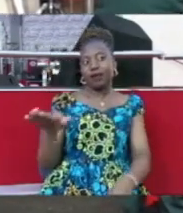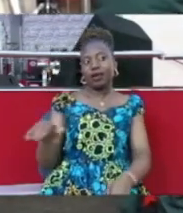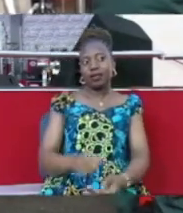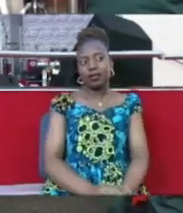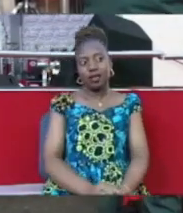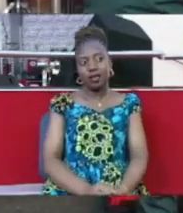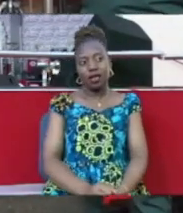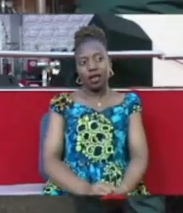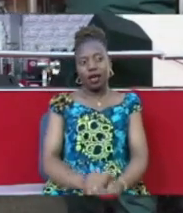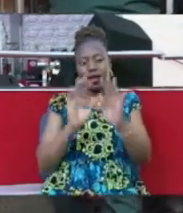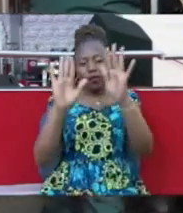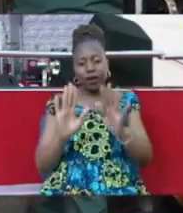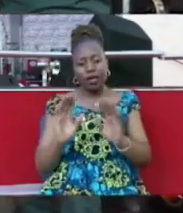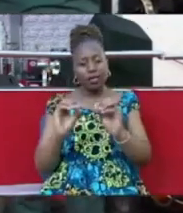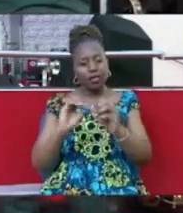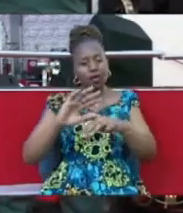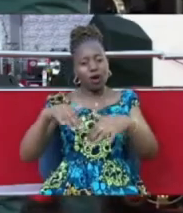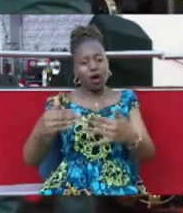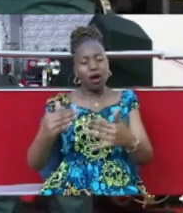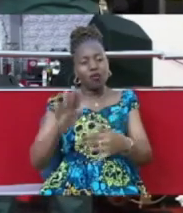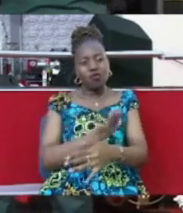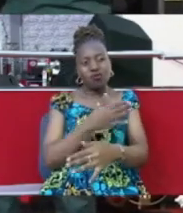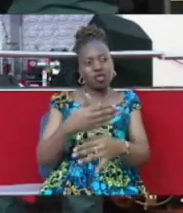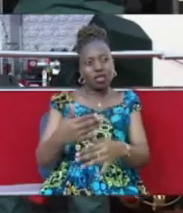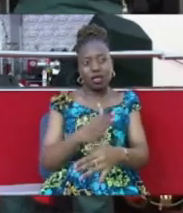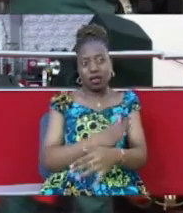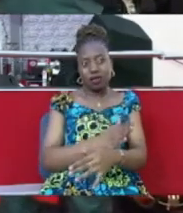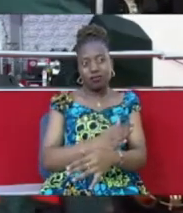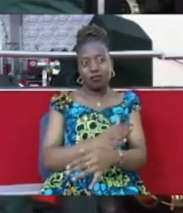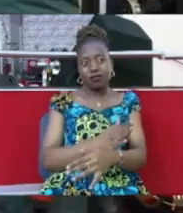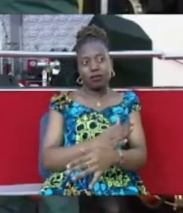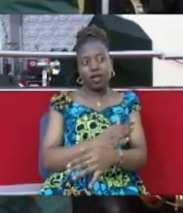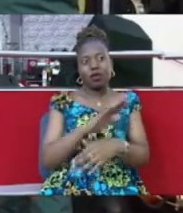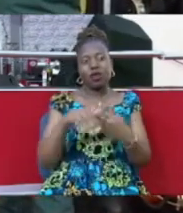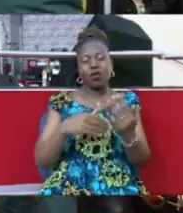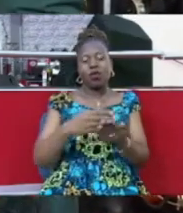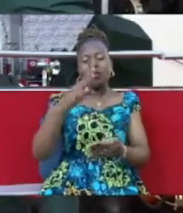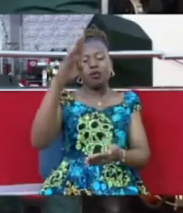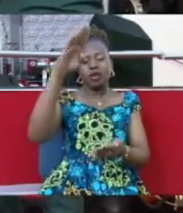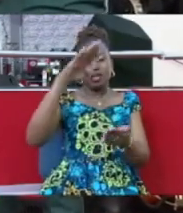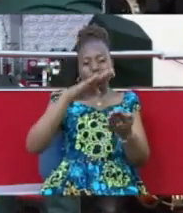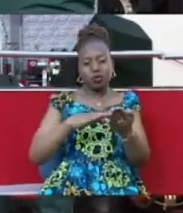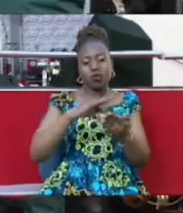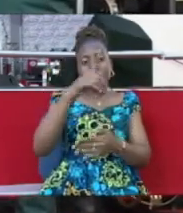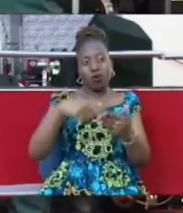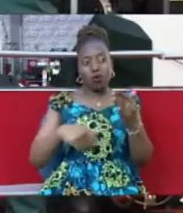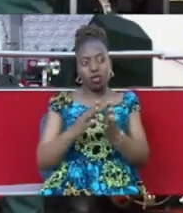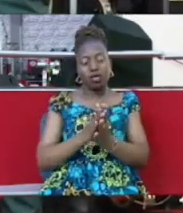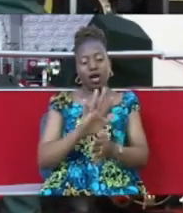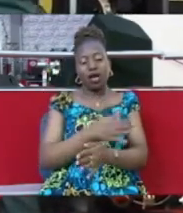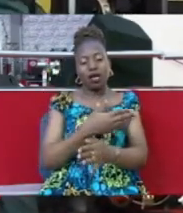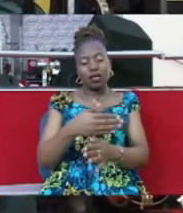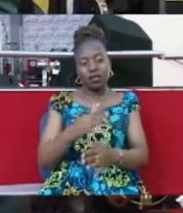beautiful as what, all that you've been reduced to is a song leader. Na kila ambacho umefanyika kuwa tu wewe ni mwongozi tu wa